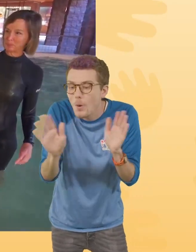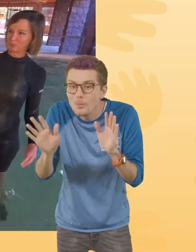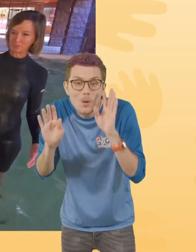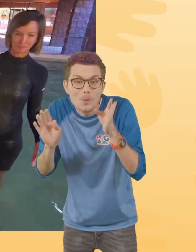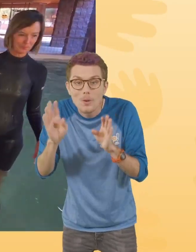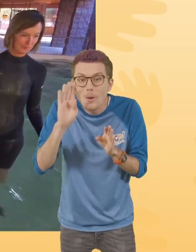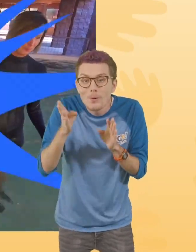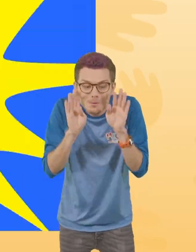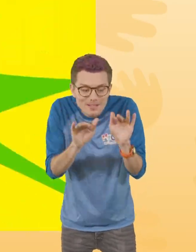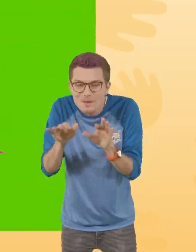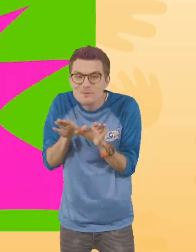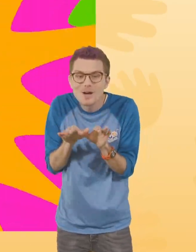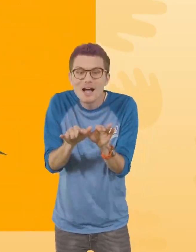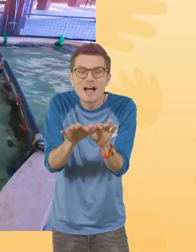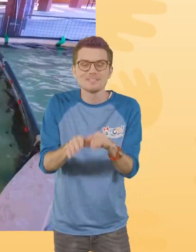Let's feed some more.